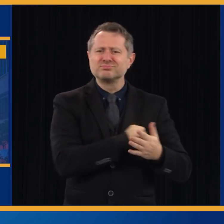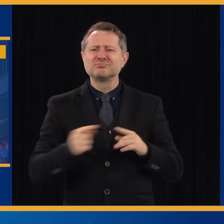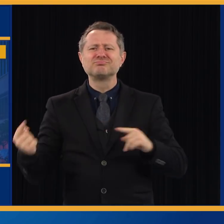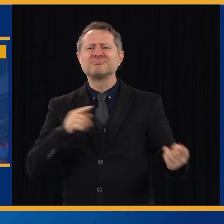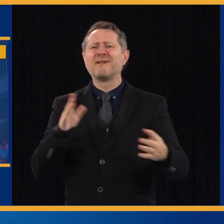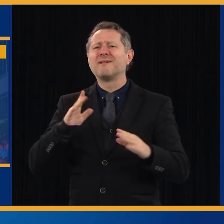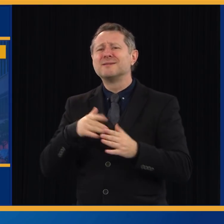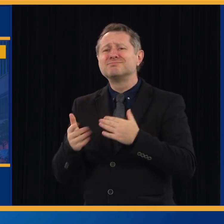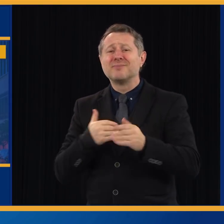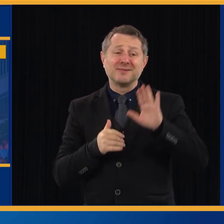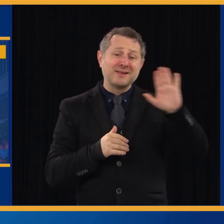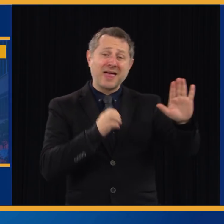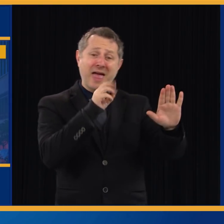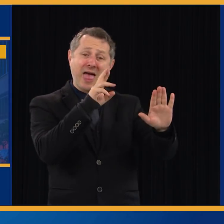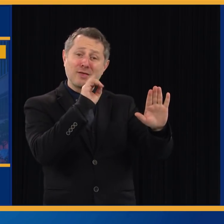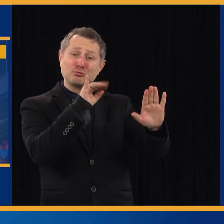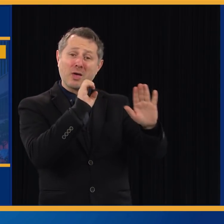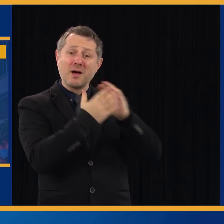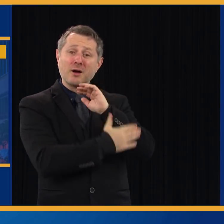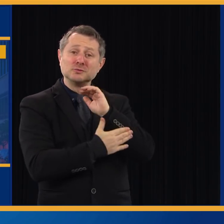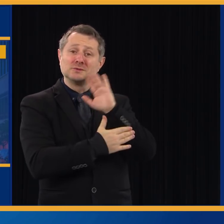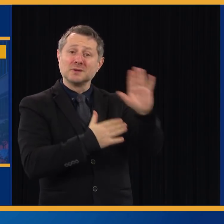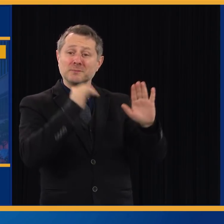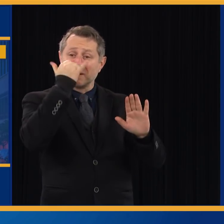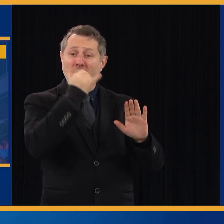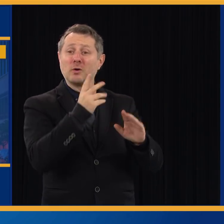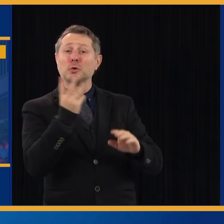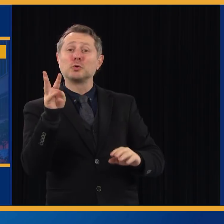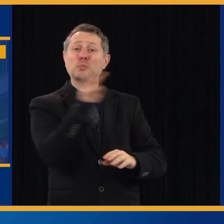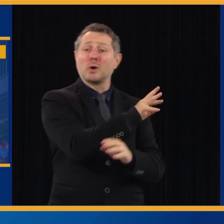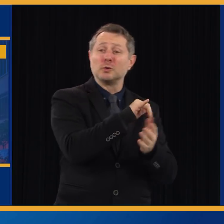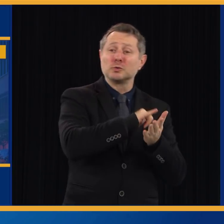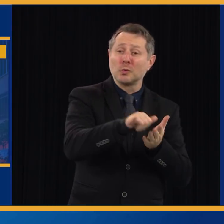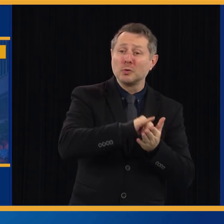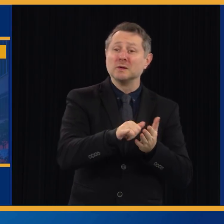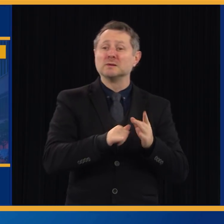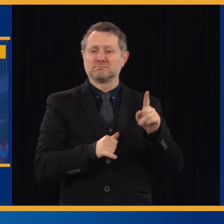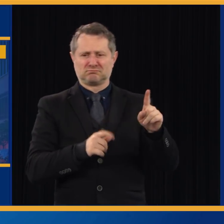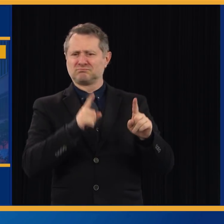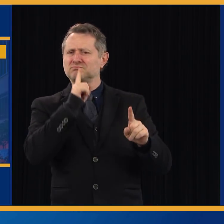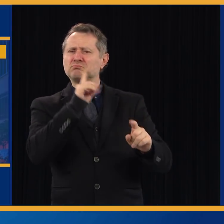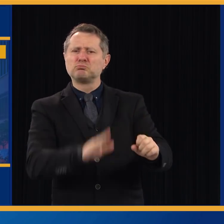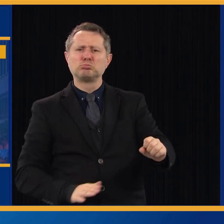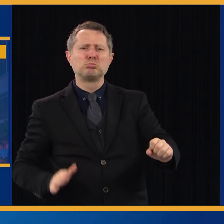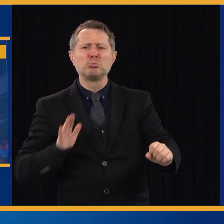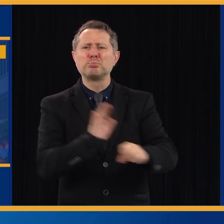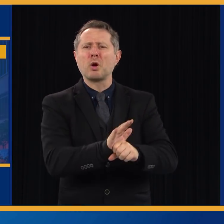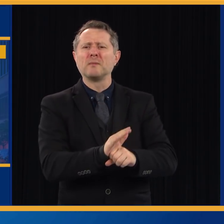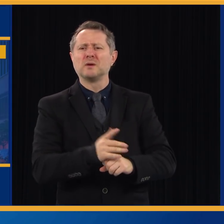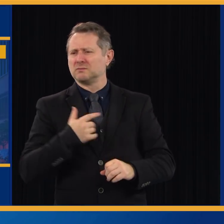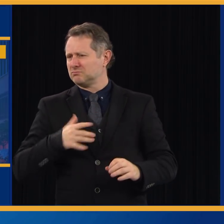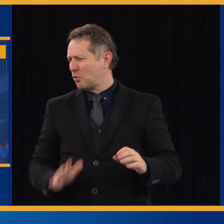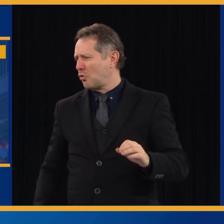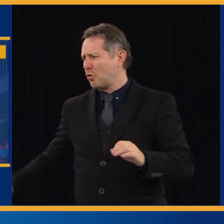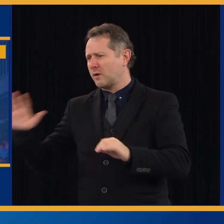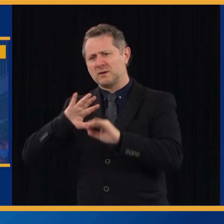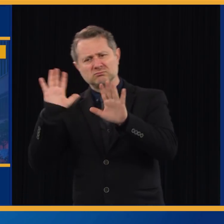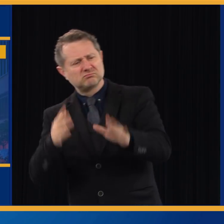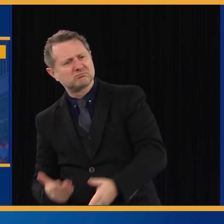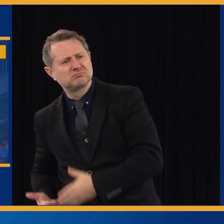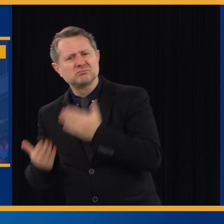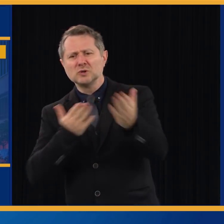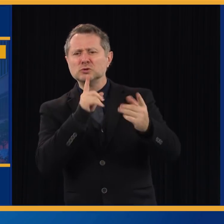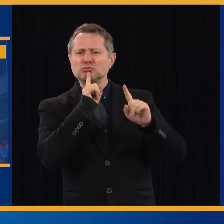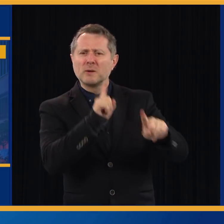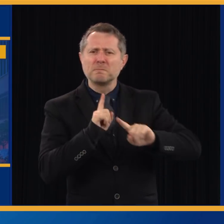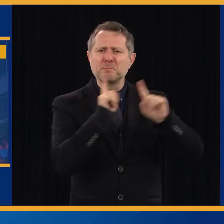whatever Western New York needs, you have my word that the rest of the state will be responsive. Hopefully we're on this